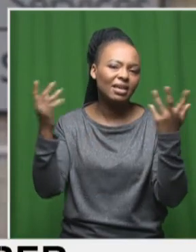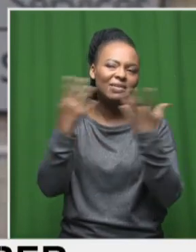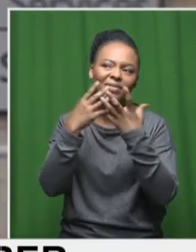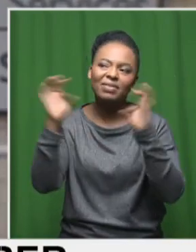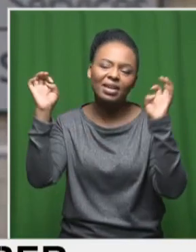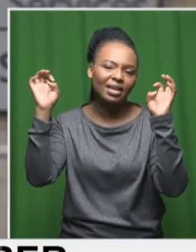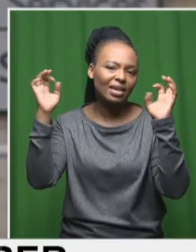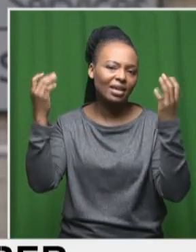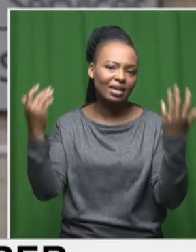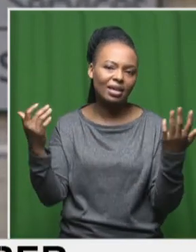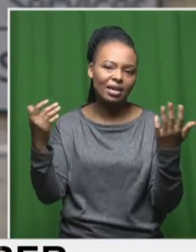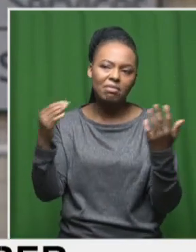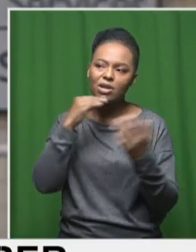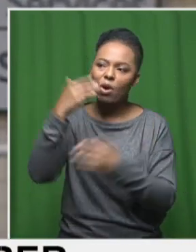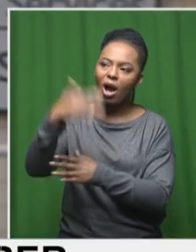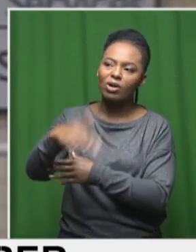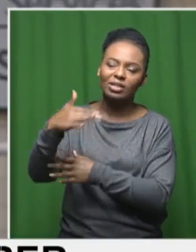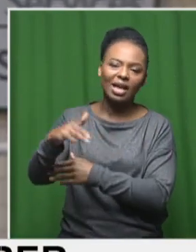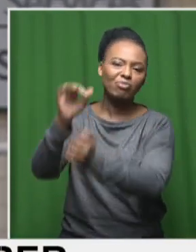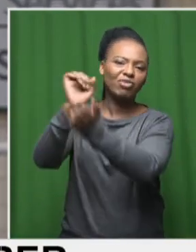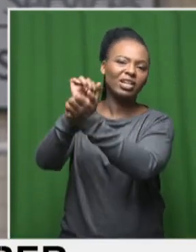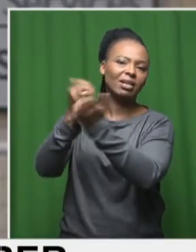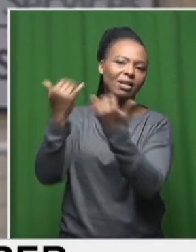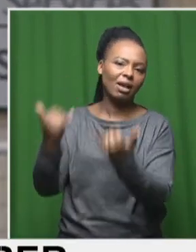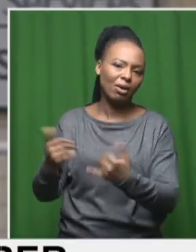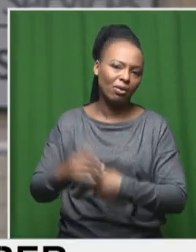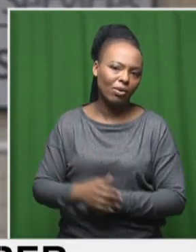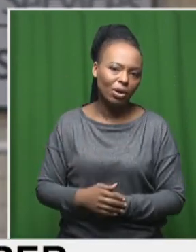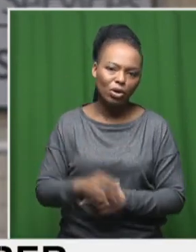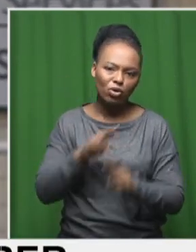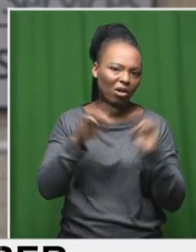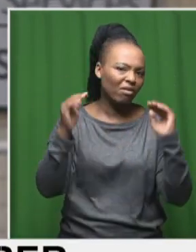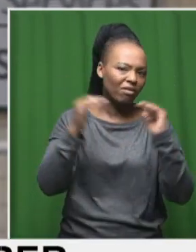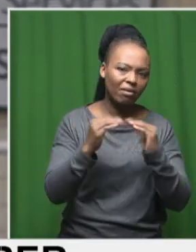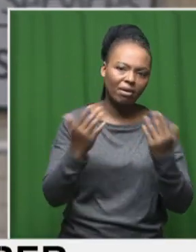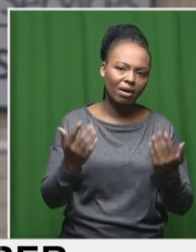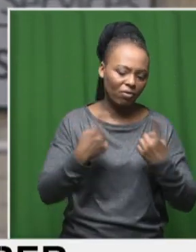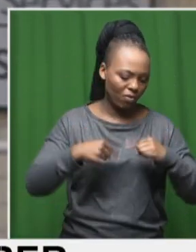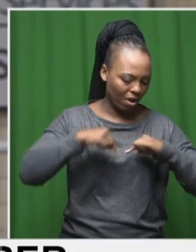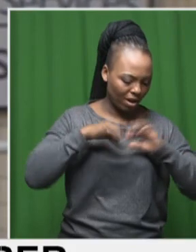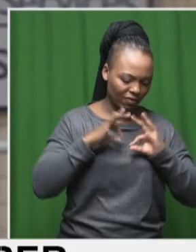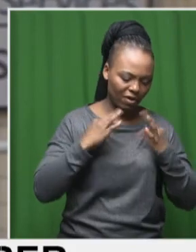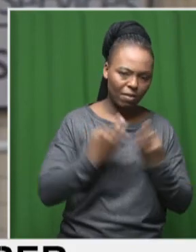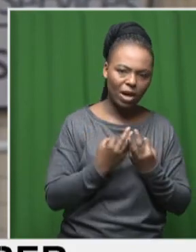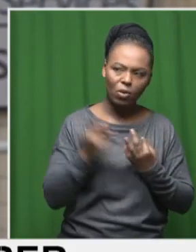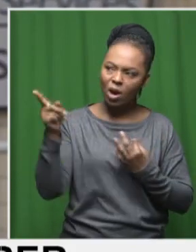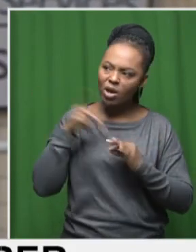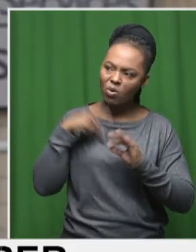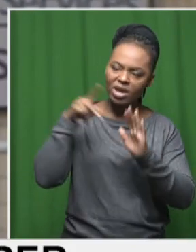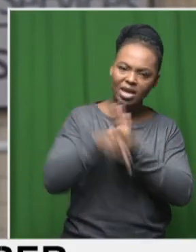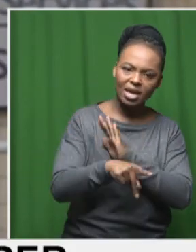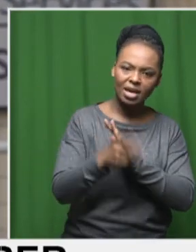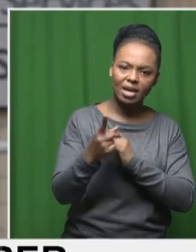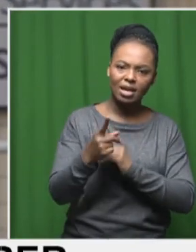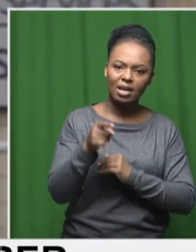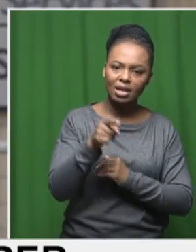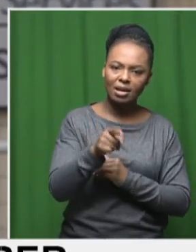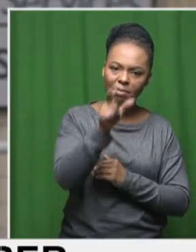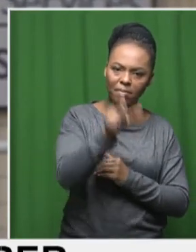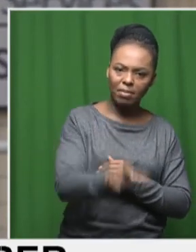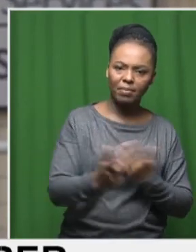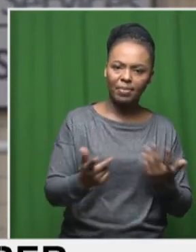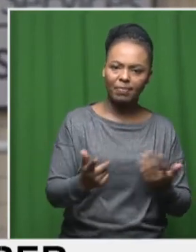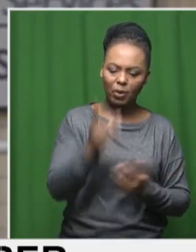For us, it just doesn't sound right. If you take a life and you plan to take that life in the way that he did